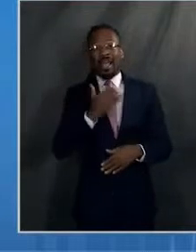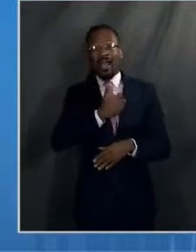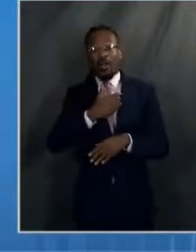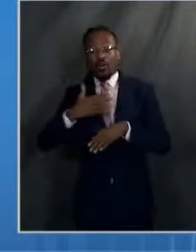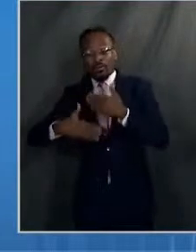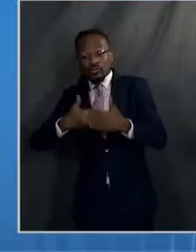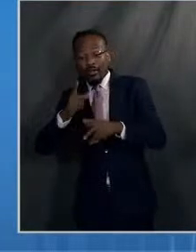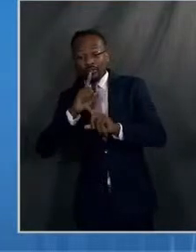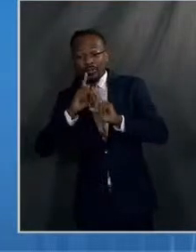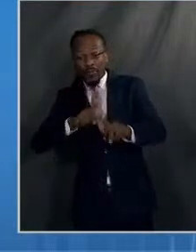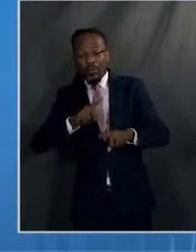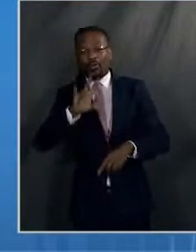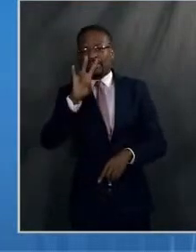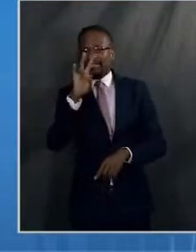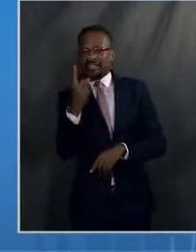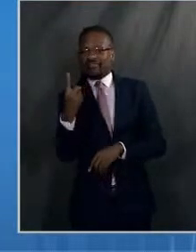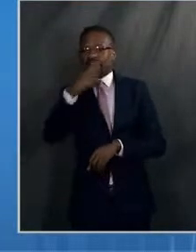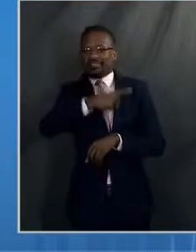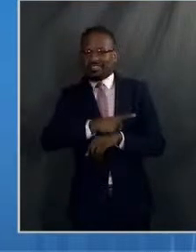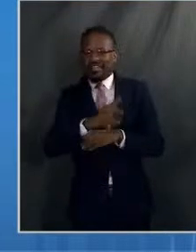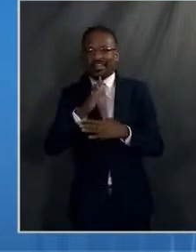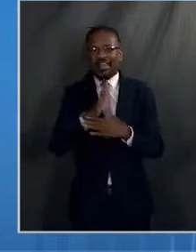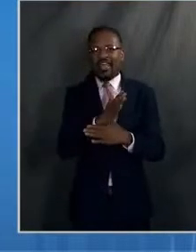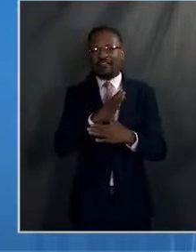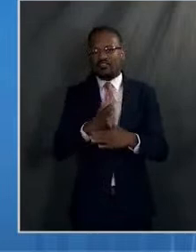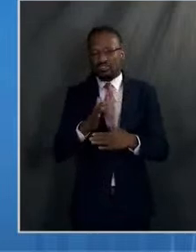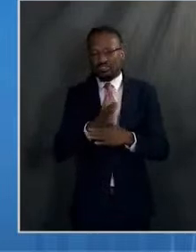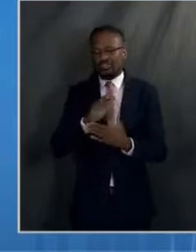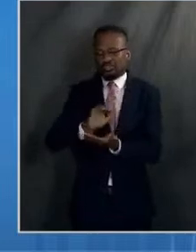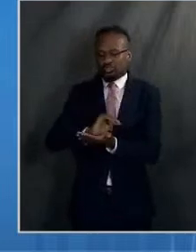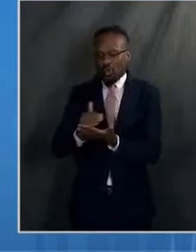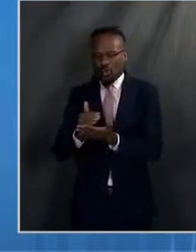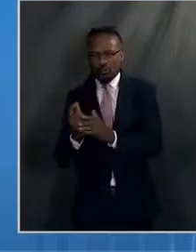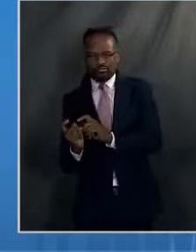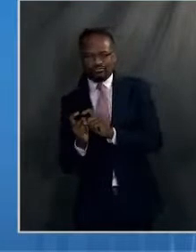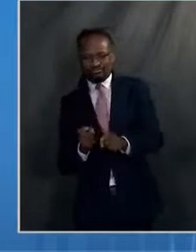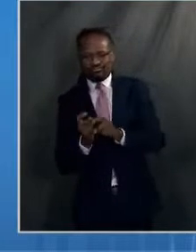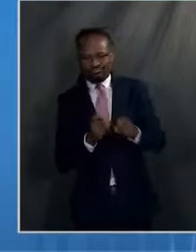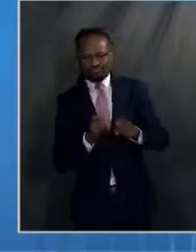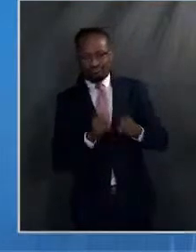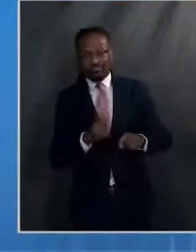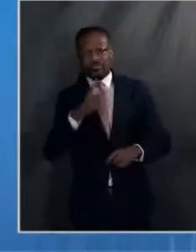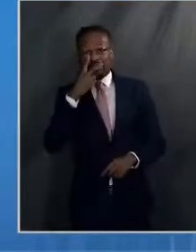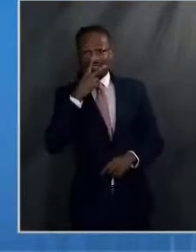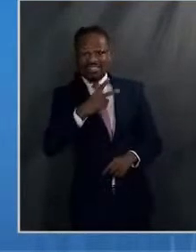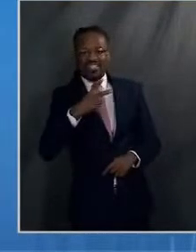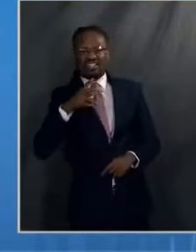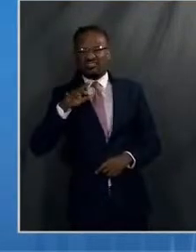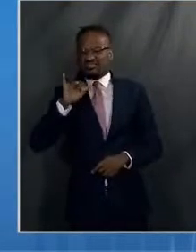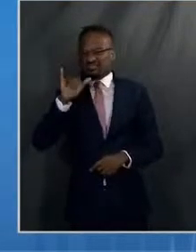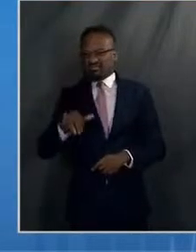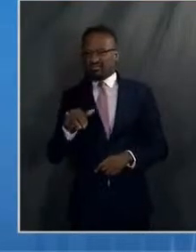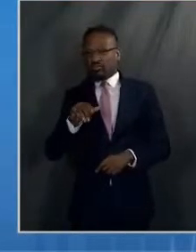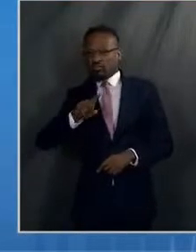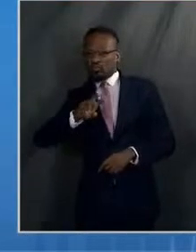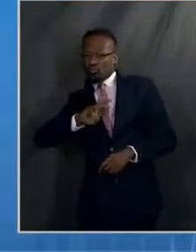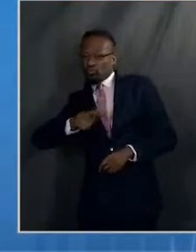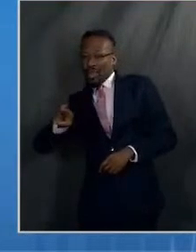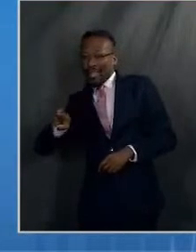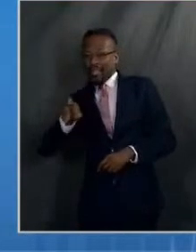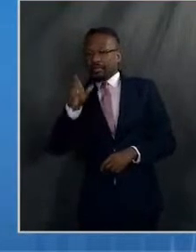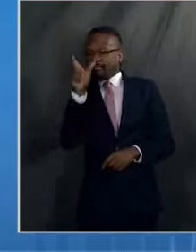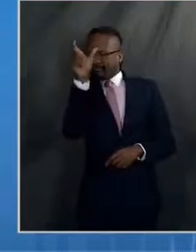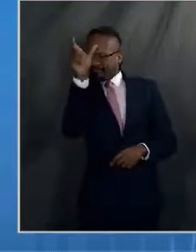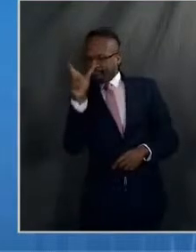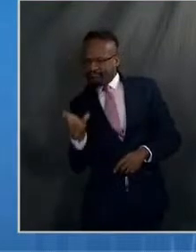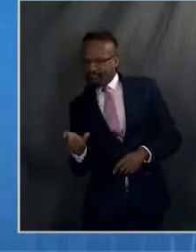our 7-day average daily doses administered is, as you can see in the dark blue bar on the right, now